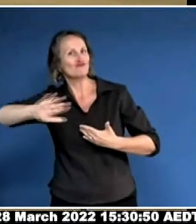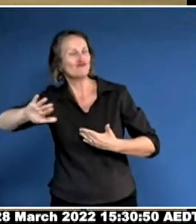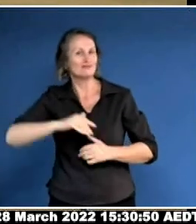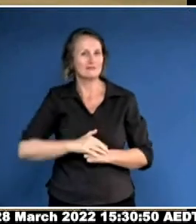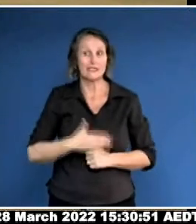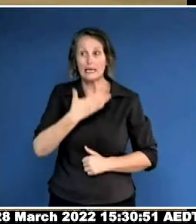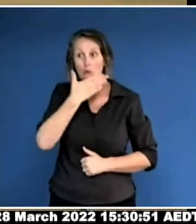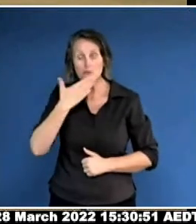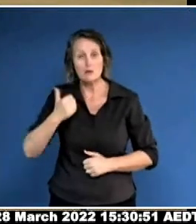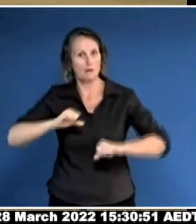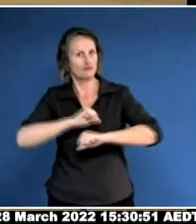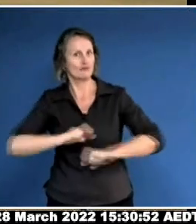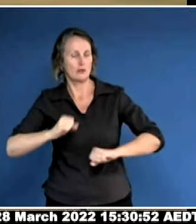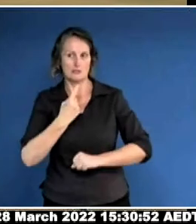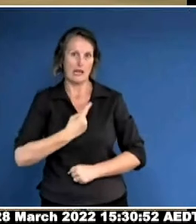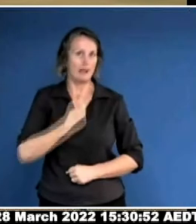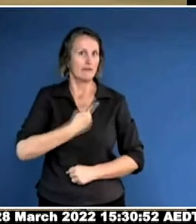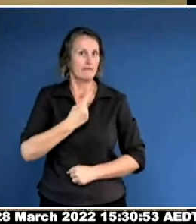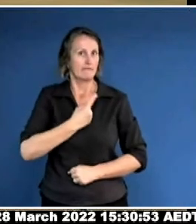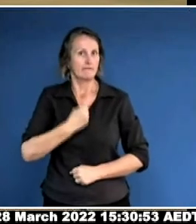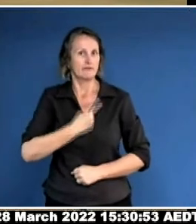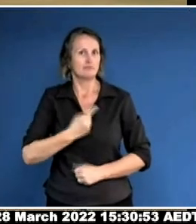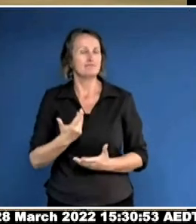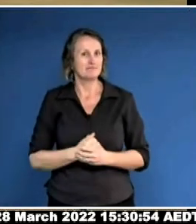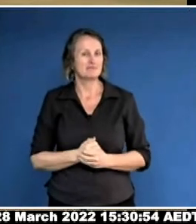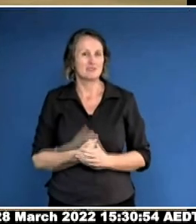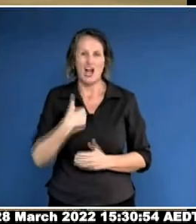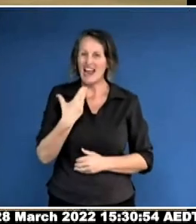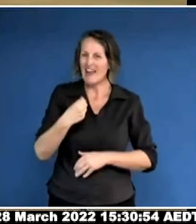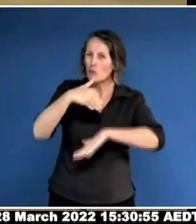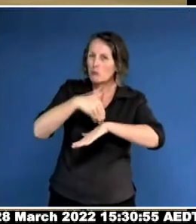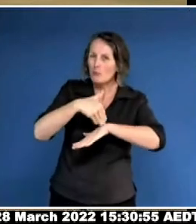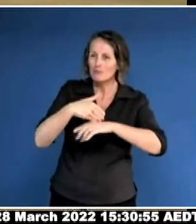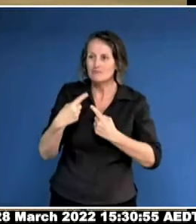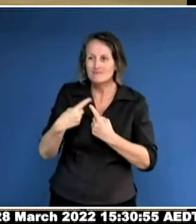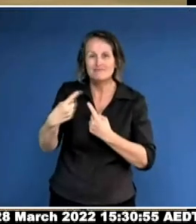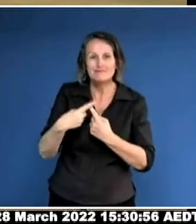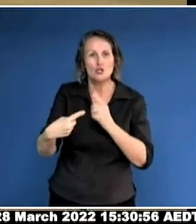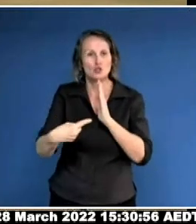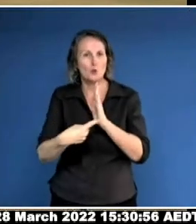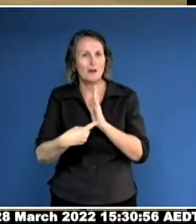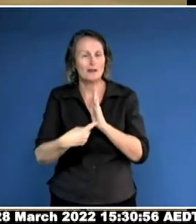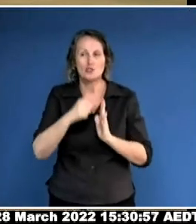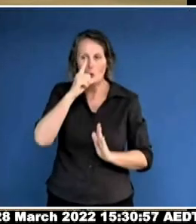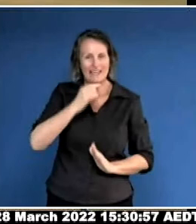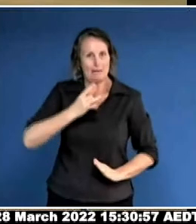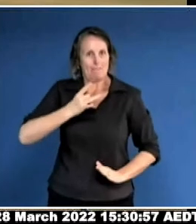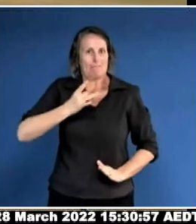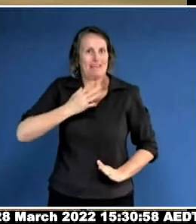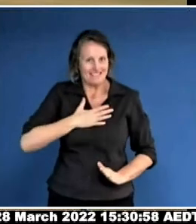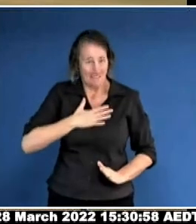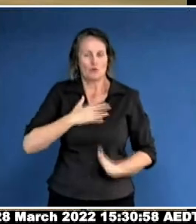space in a way because I was having difficulties with toileting and could attend to my personal needs without too much